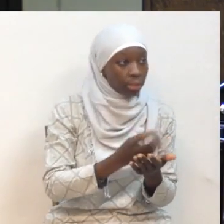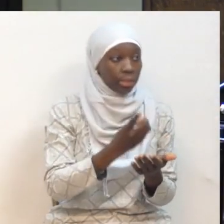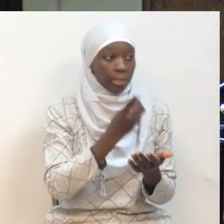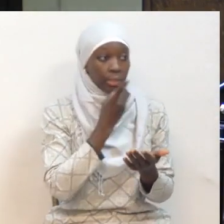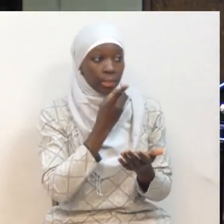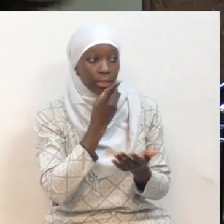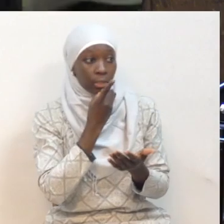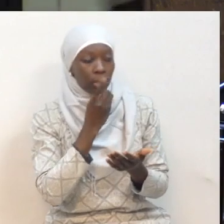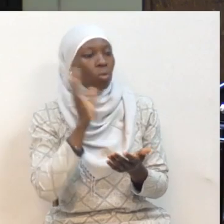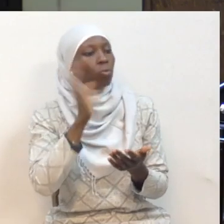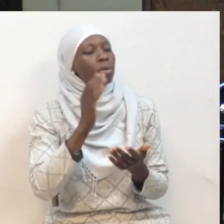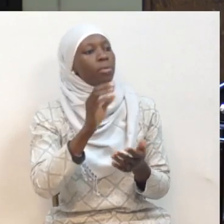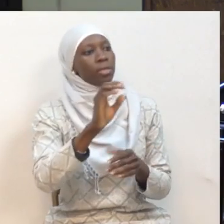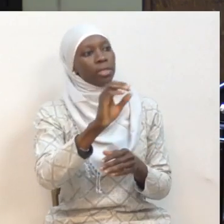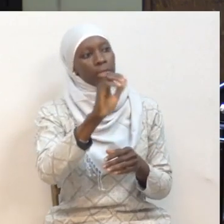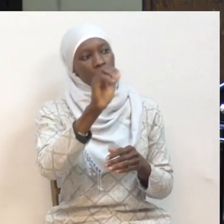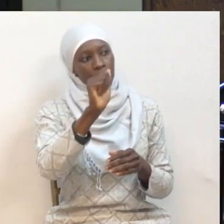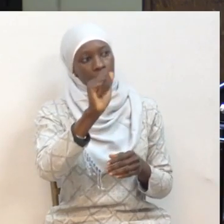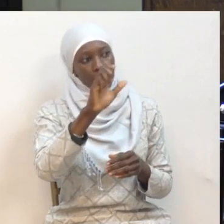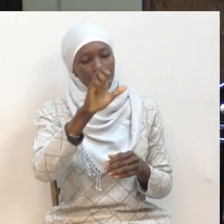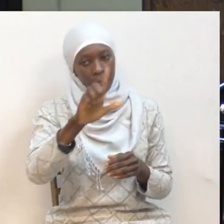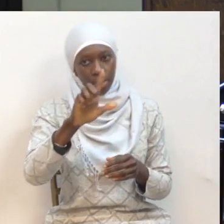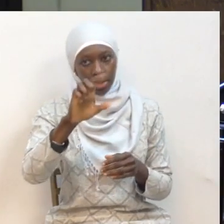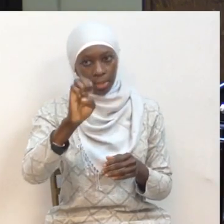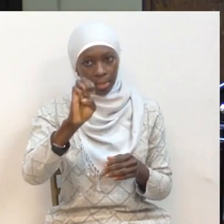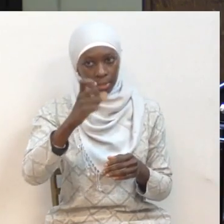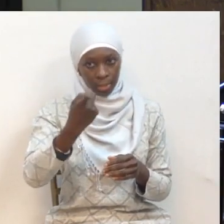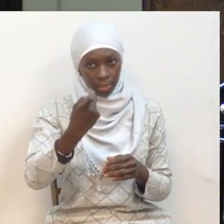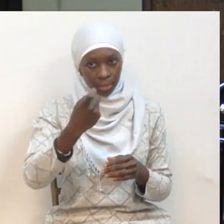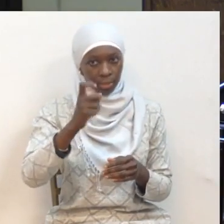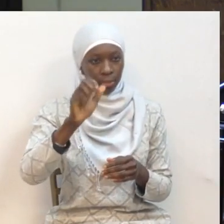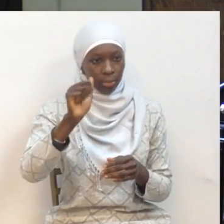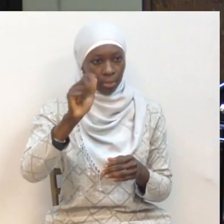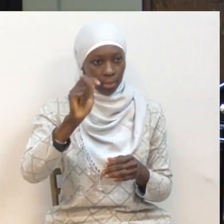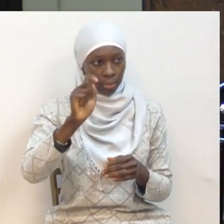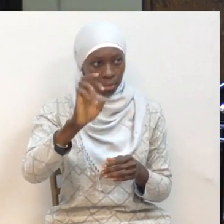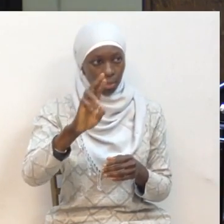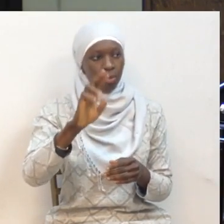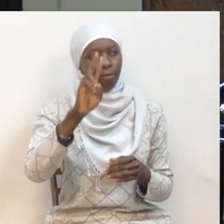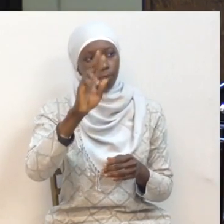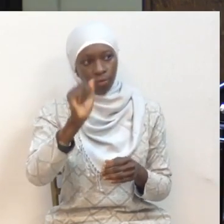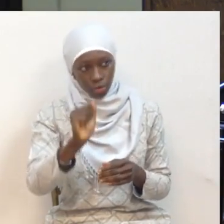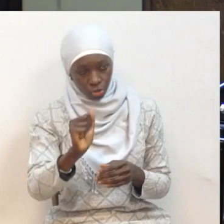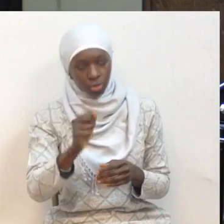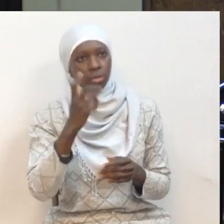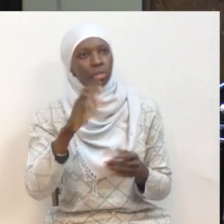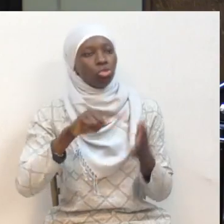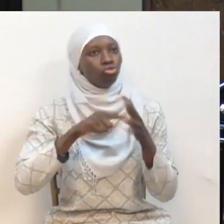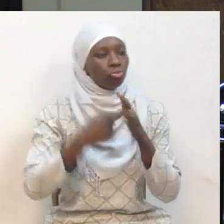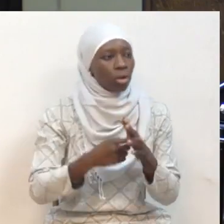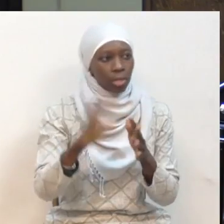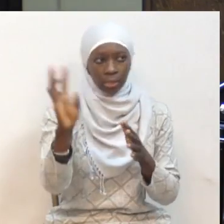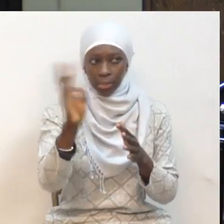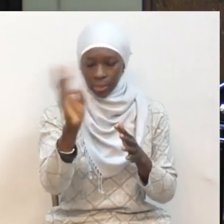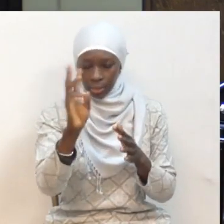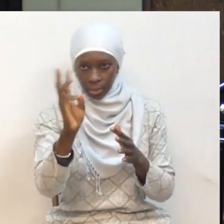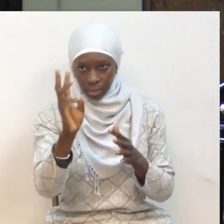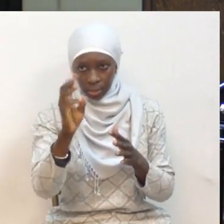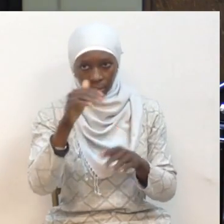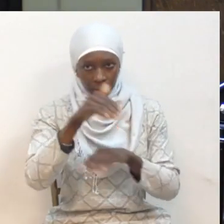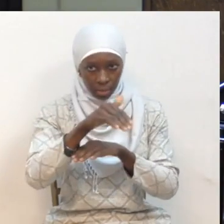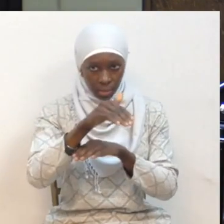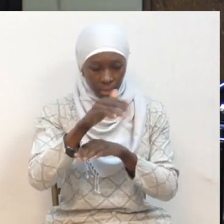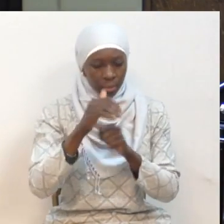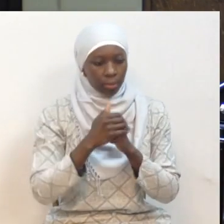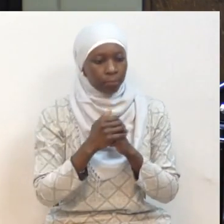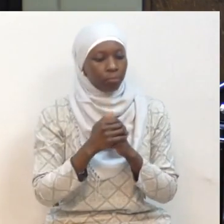can get the information from the office. And it is at 6 o'clock. And your contribution, your participation will show how